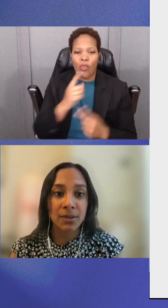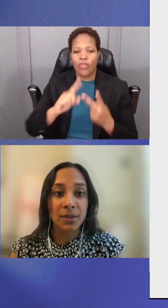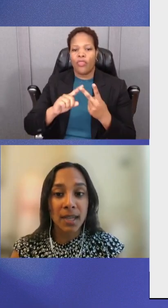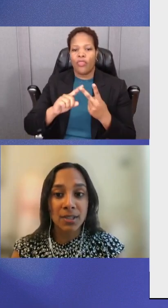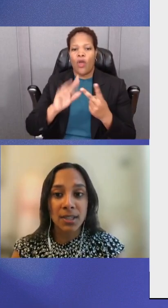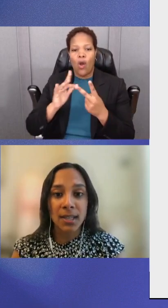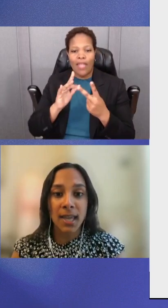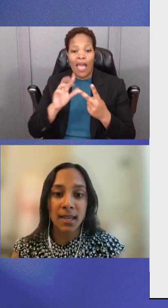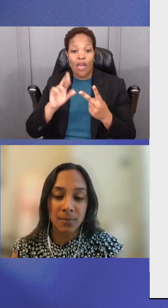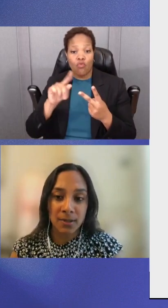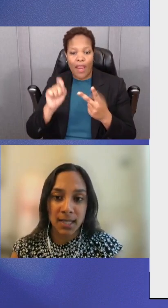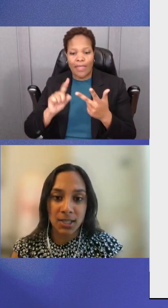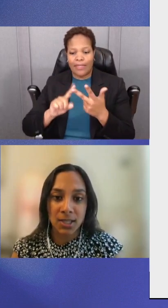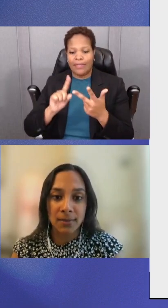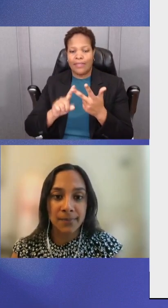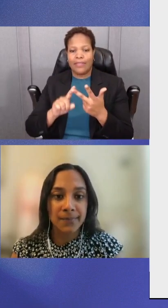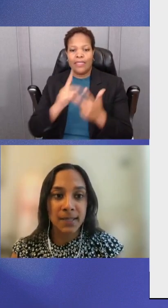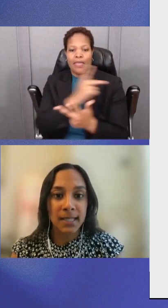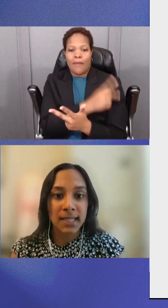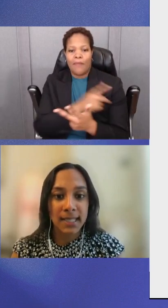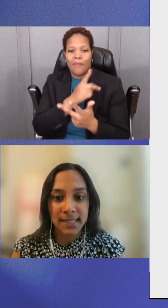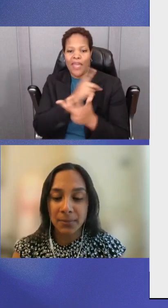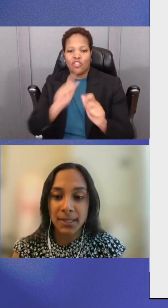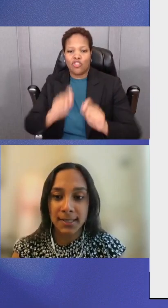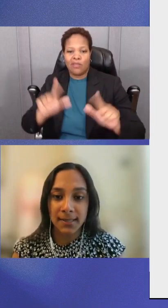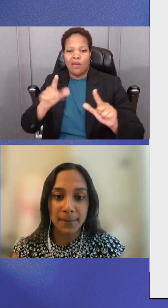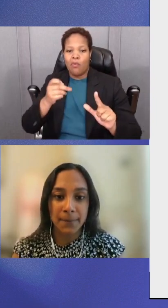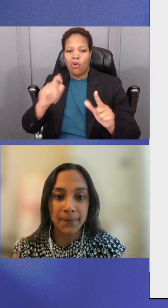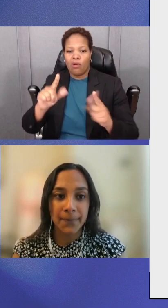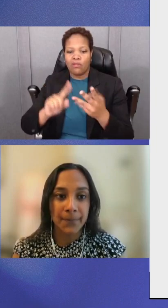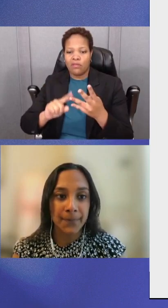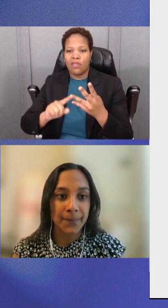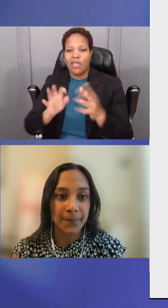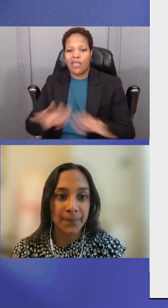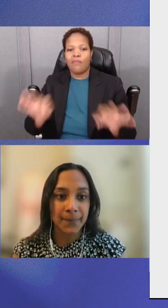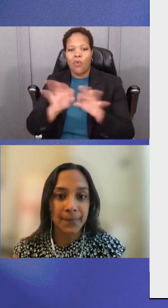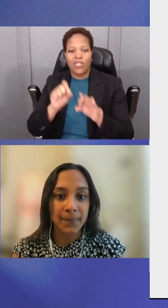portals, location, and communication. Next slide, please.